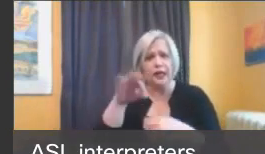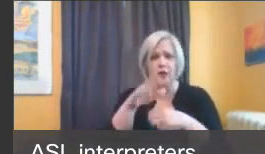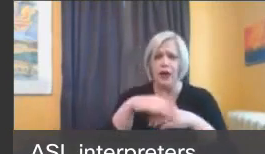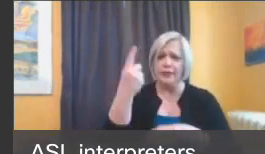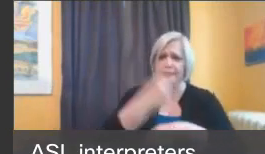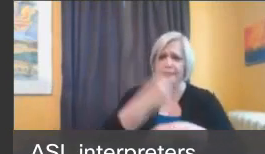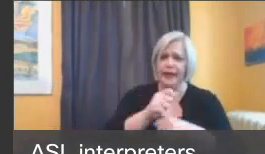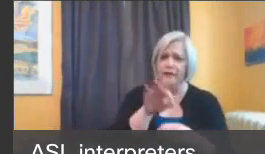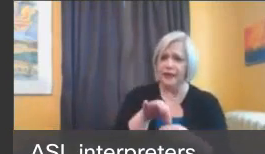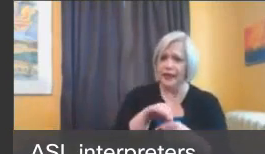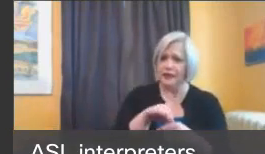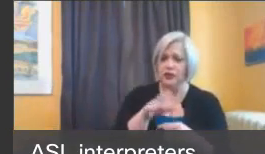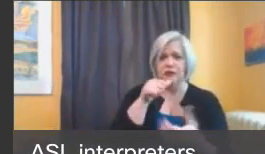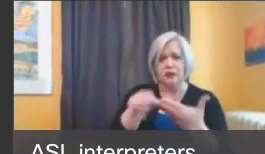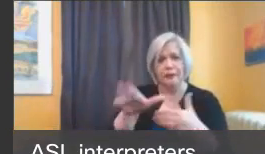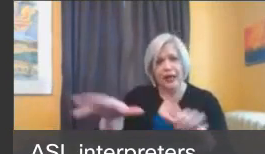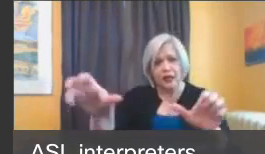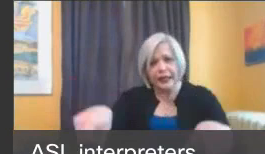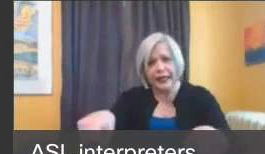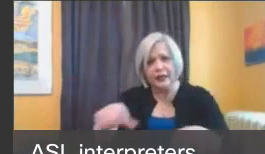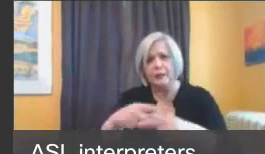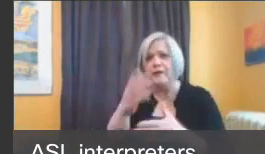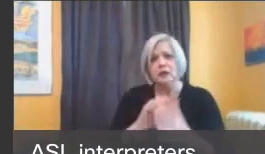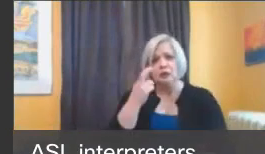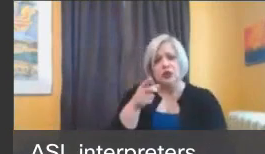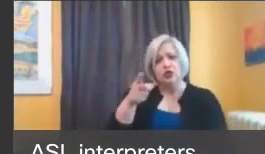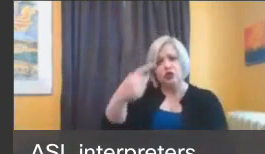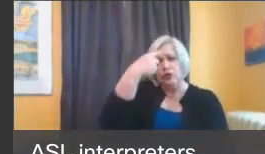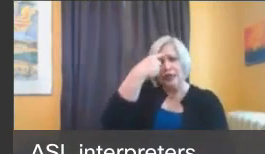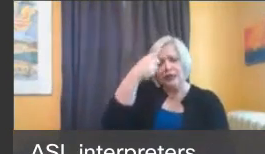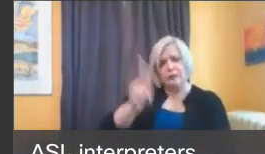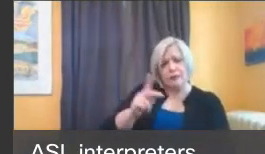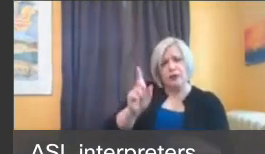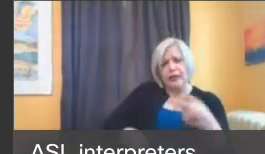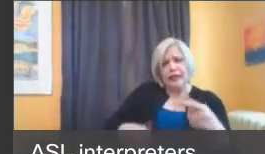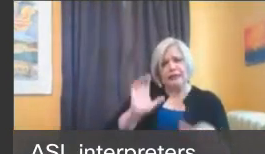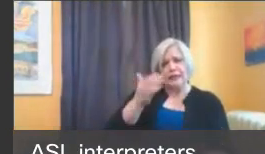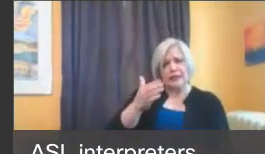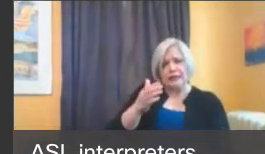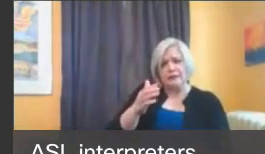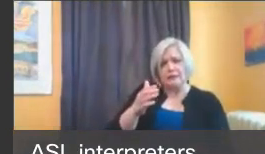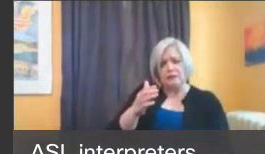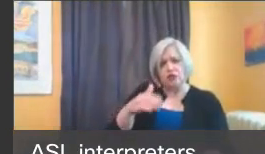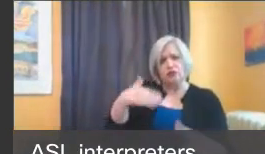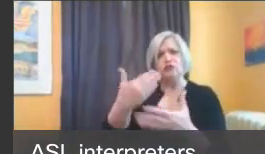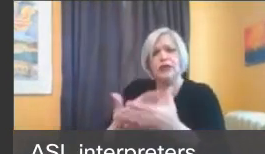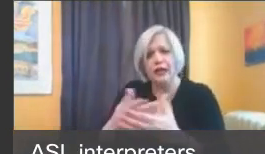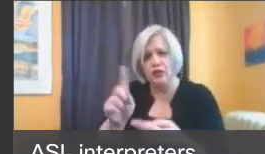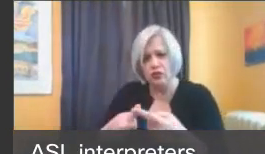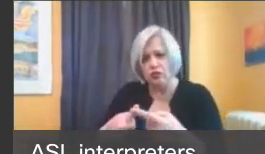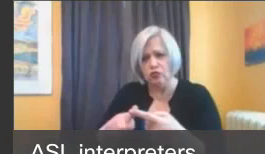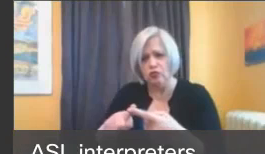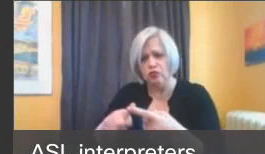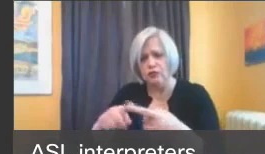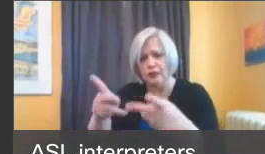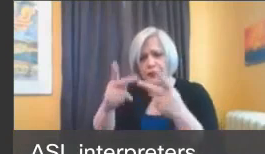election, you can vote by mail. And for some reason you seem to think that people can't seem to get to the to the precinct